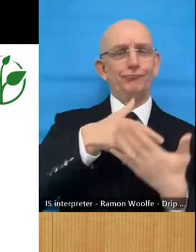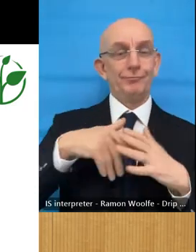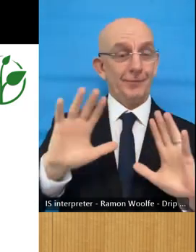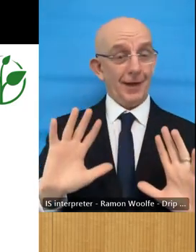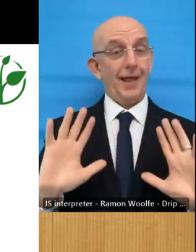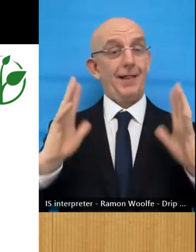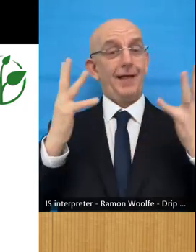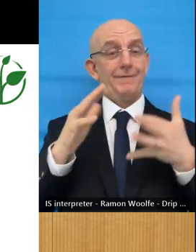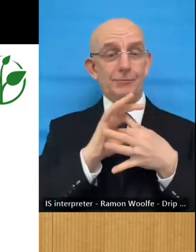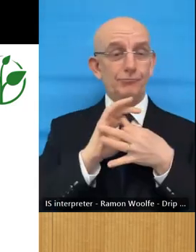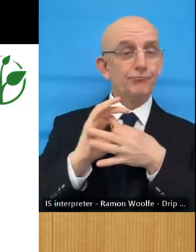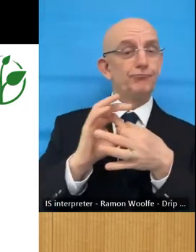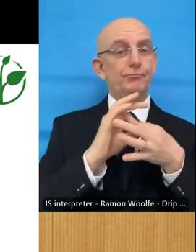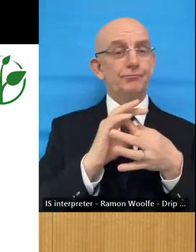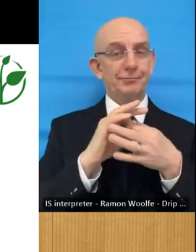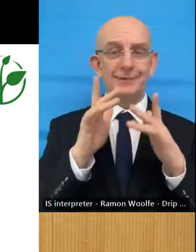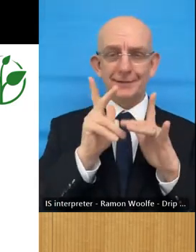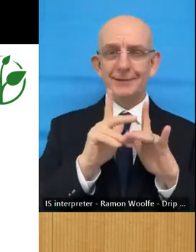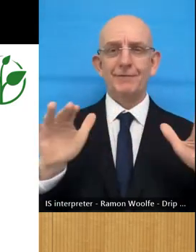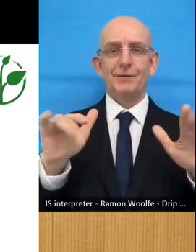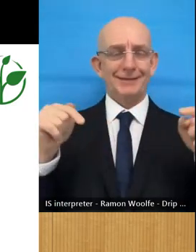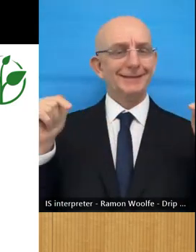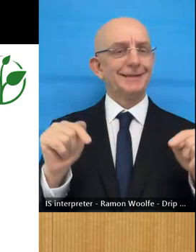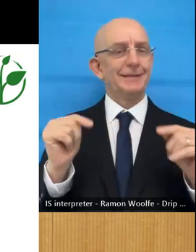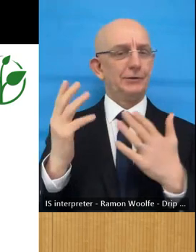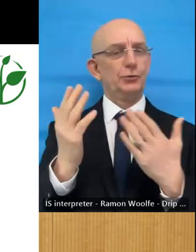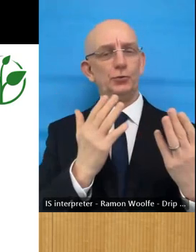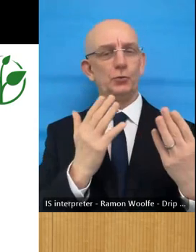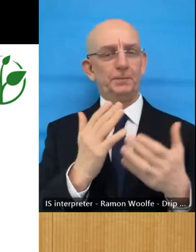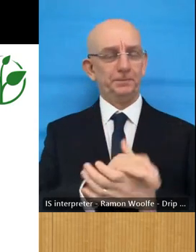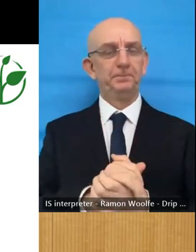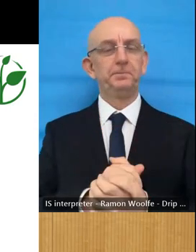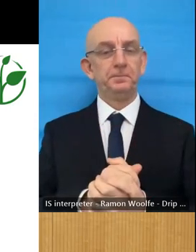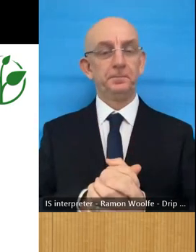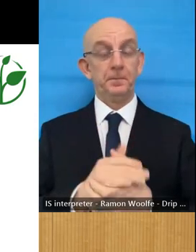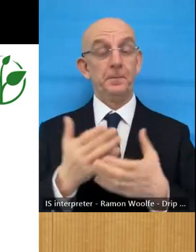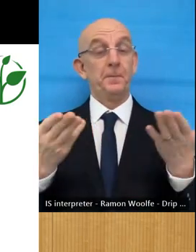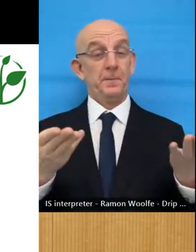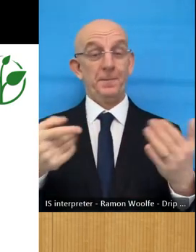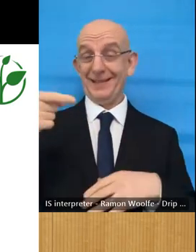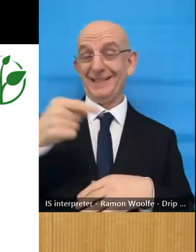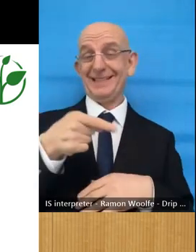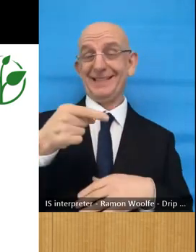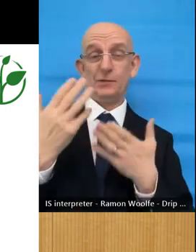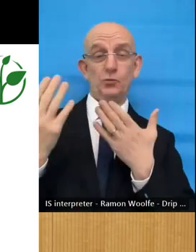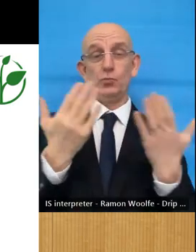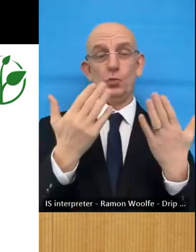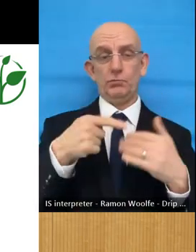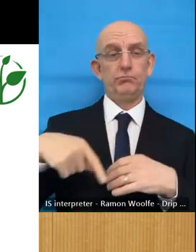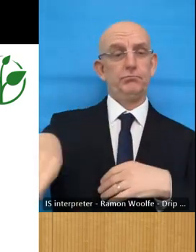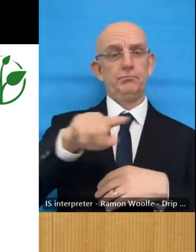appreciation between students, as well as between students and teachers. Thank you. Thank you, everyone.